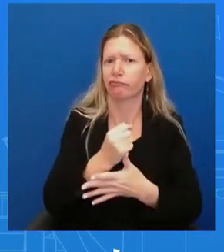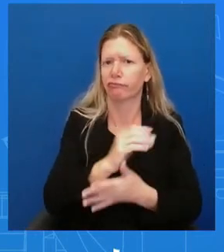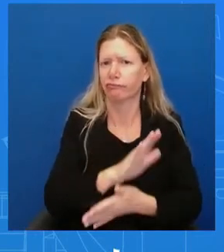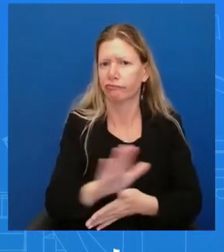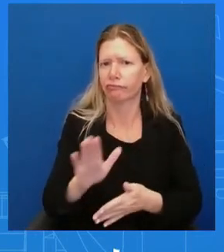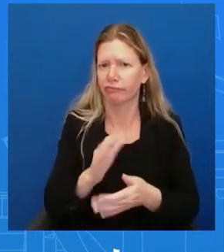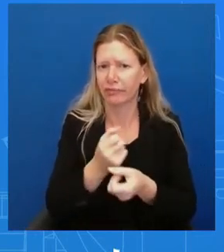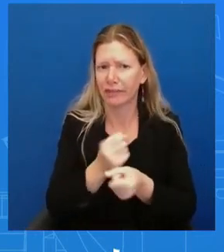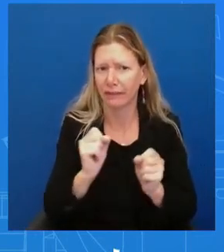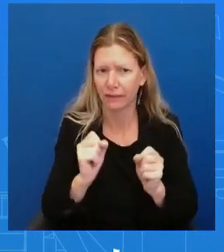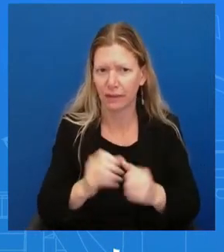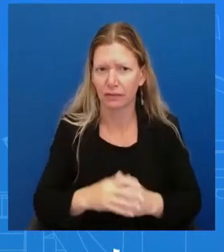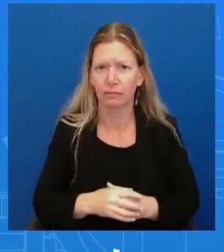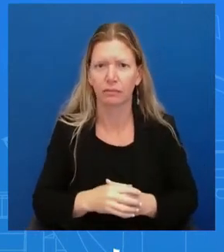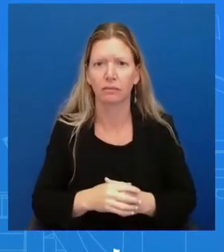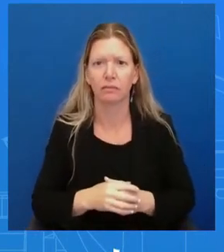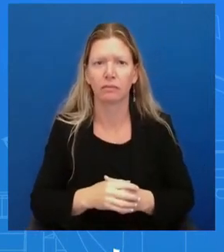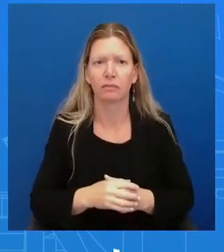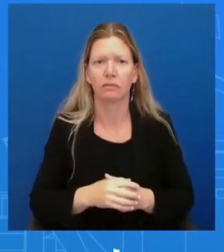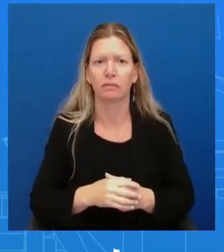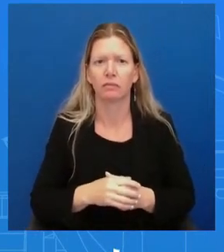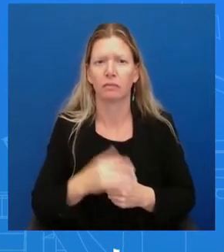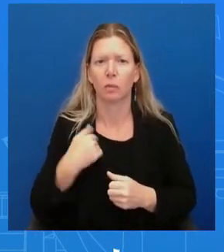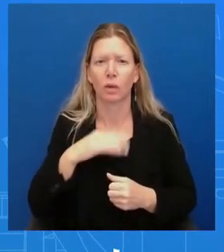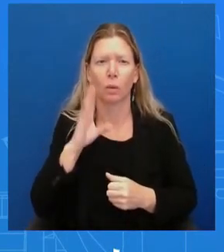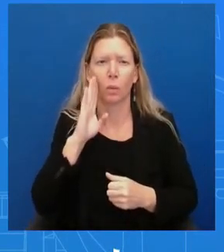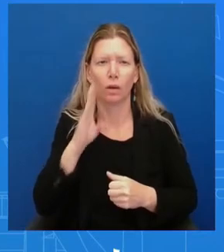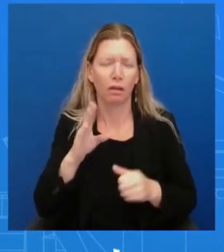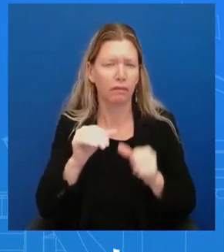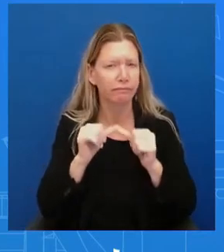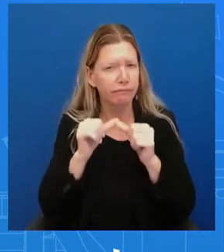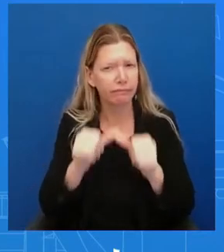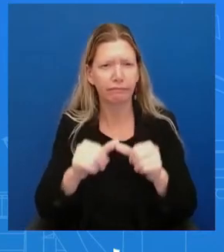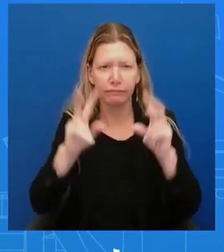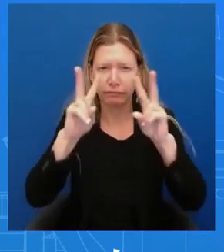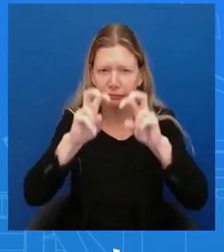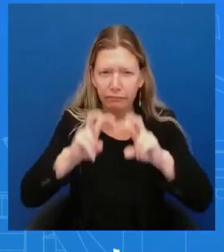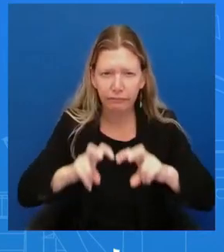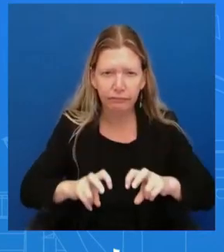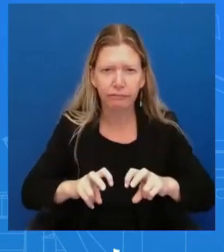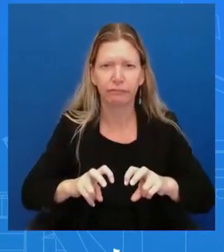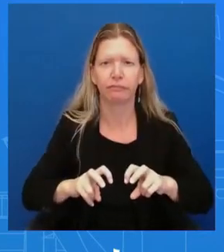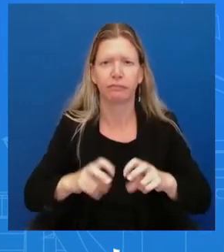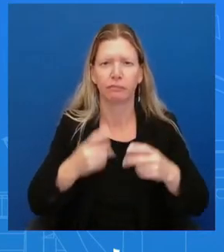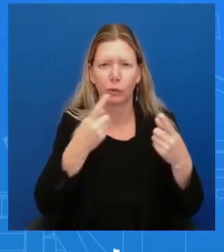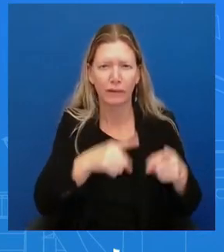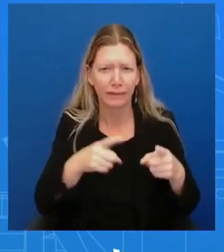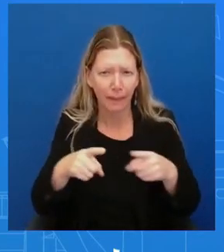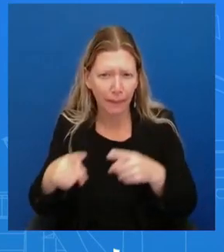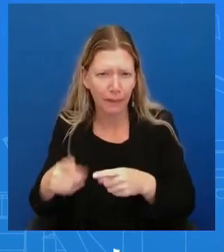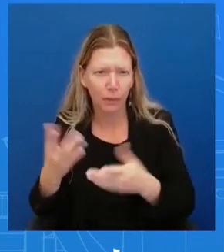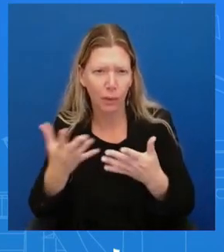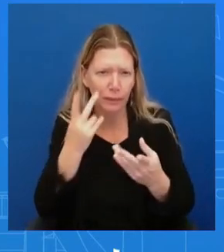comprehensive examination of the effects here that we're seeing and the potential causes of AHI. That's something that we're going to continue to look